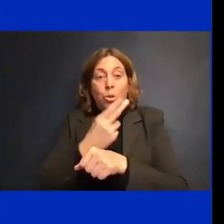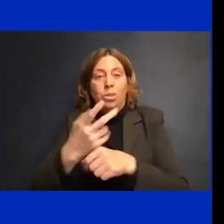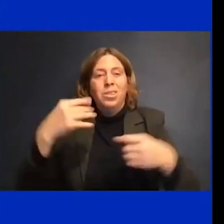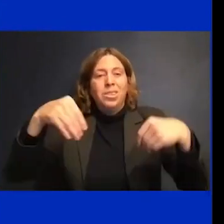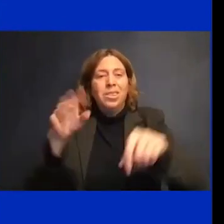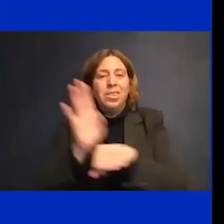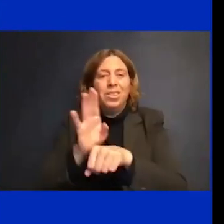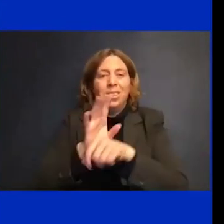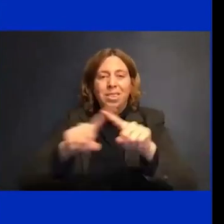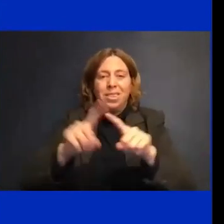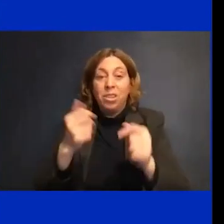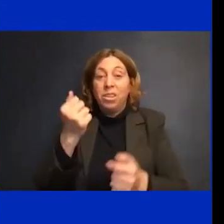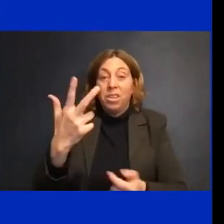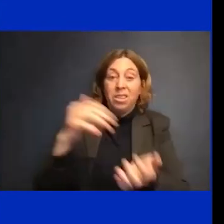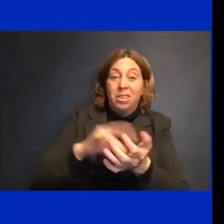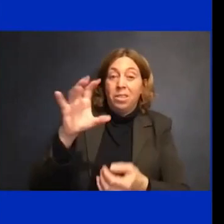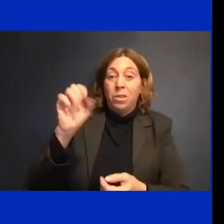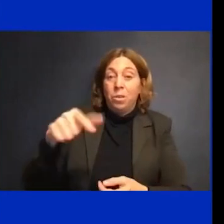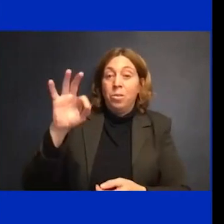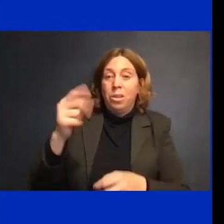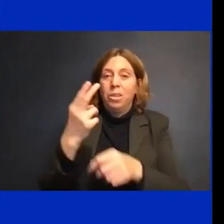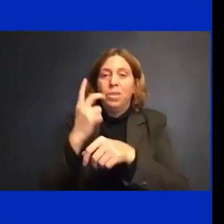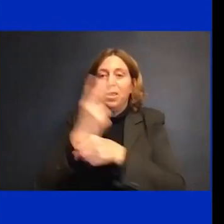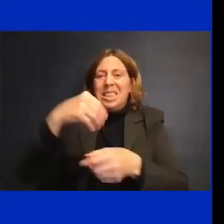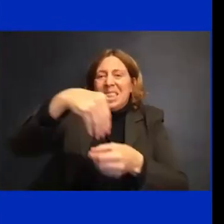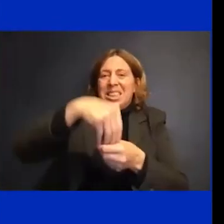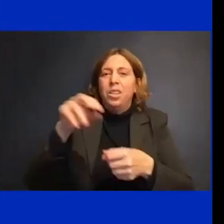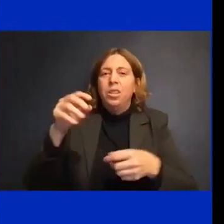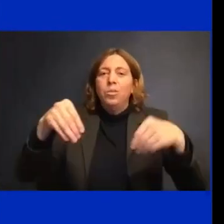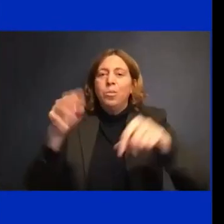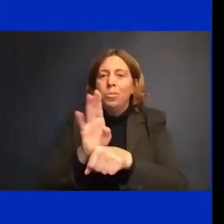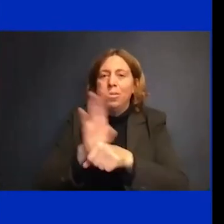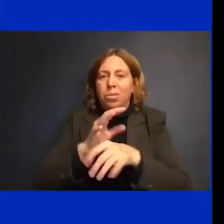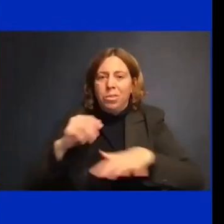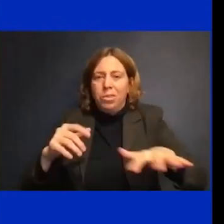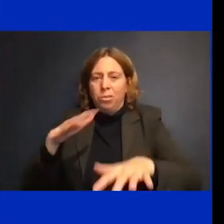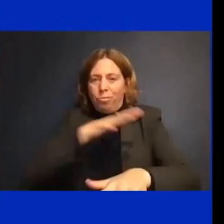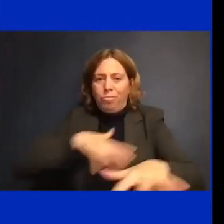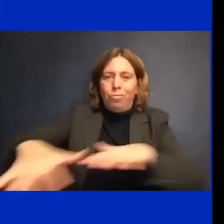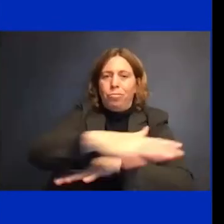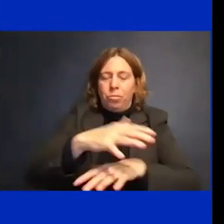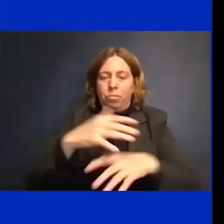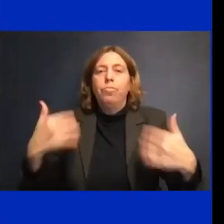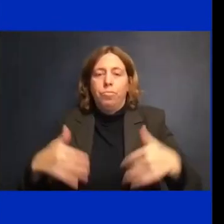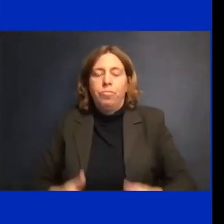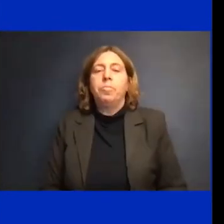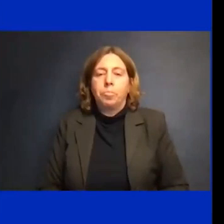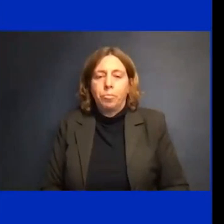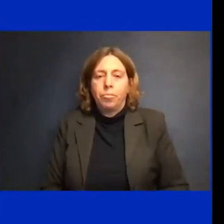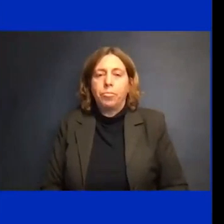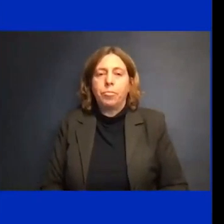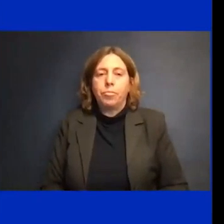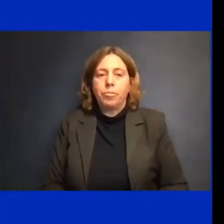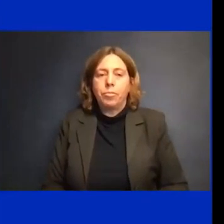55,665 square feet of street-facing retail space, as well as 13,700 square feet of interior